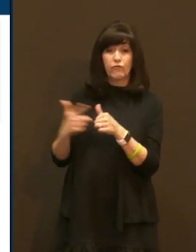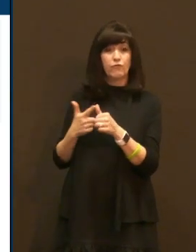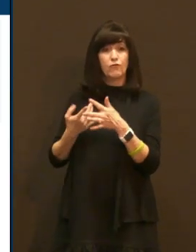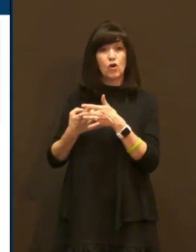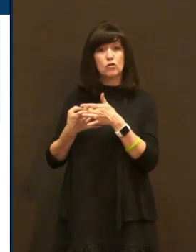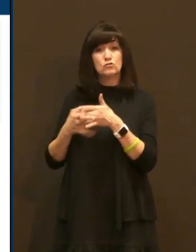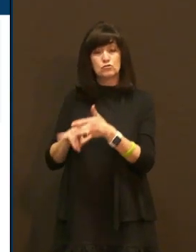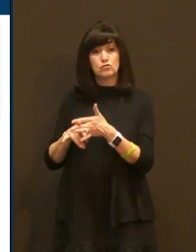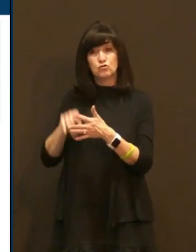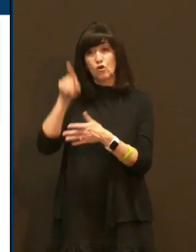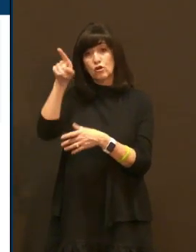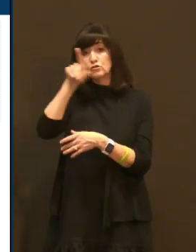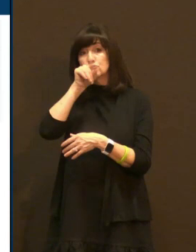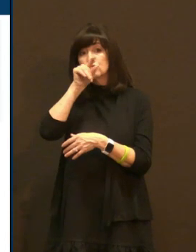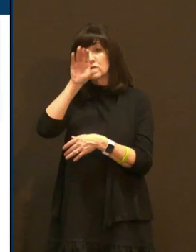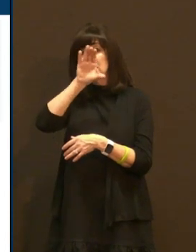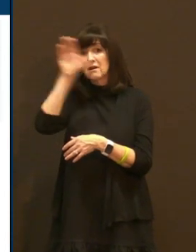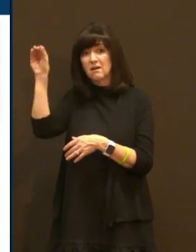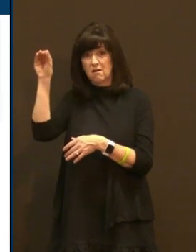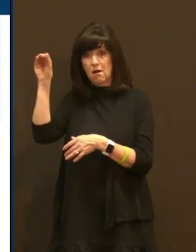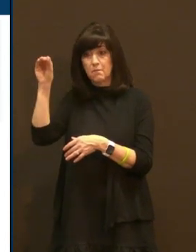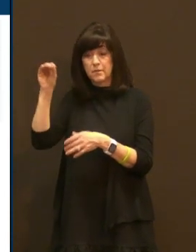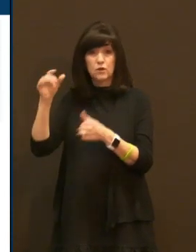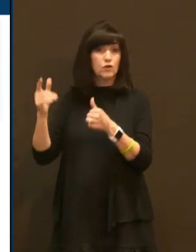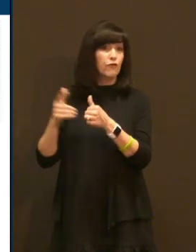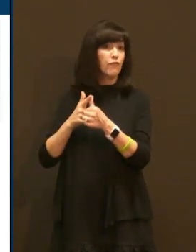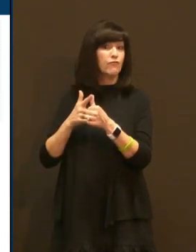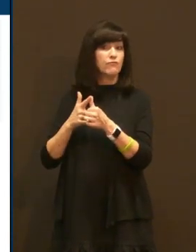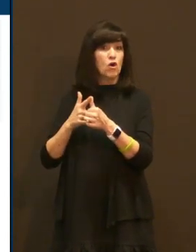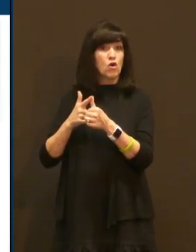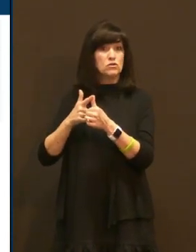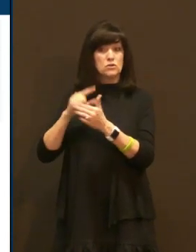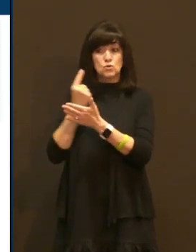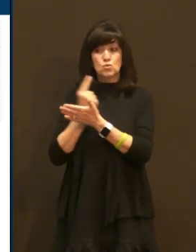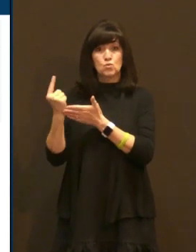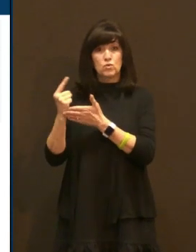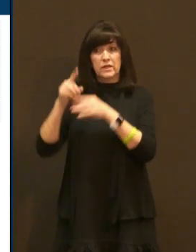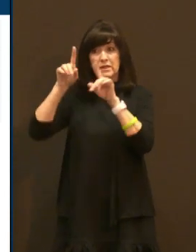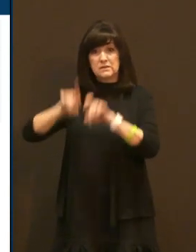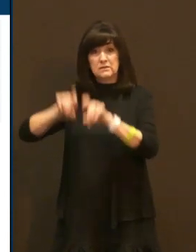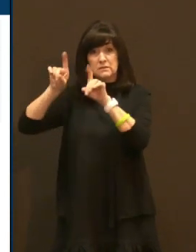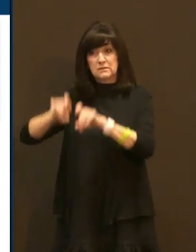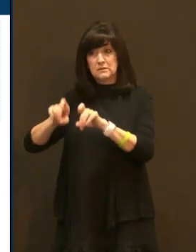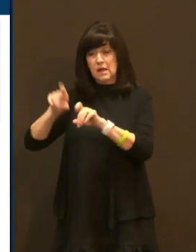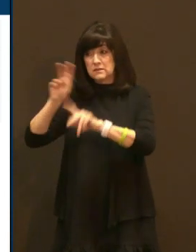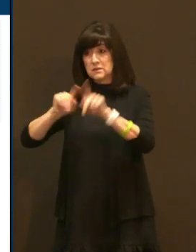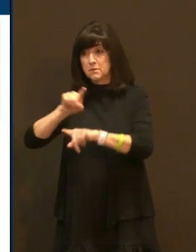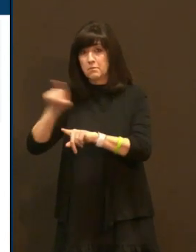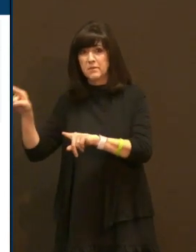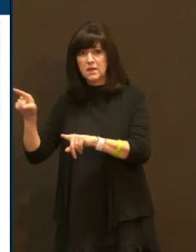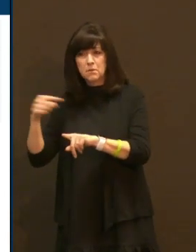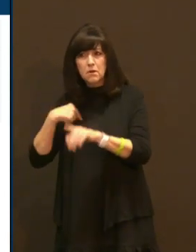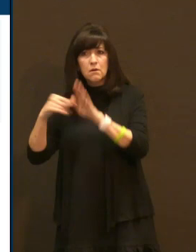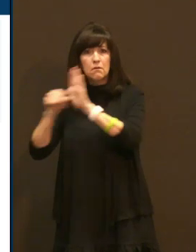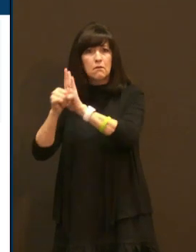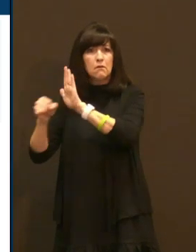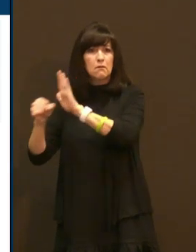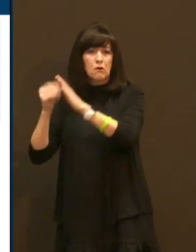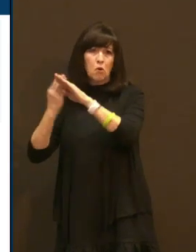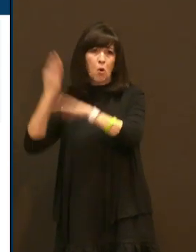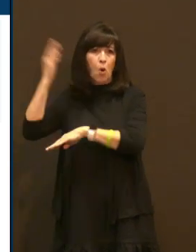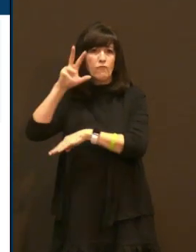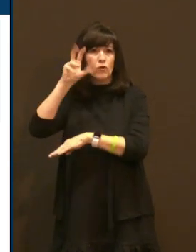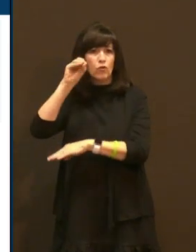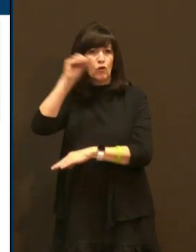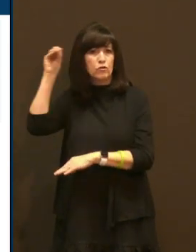poultry plants, we had infection rates, closing in on 30% or more, and the testing